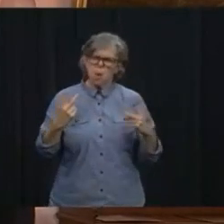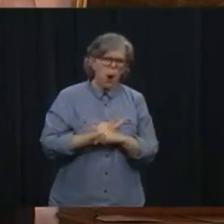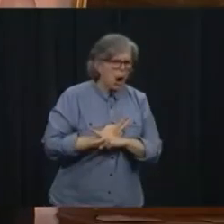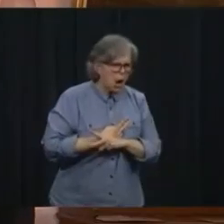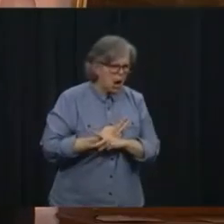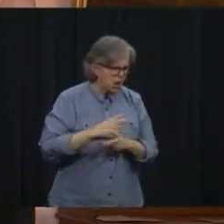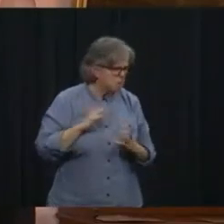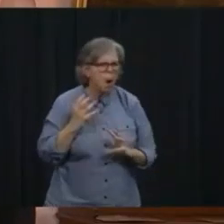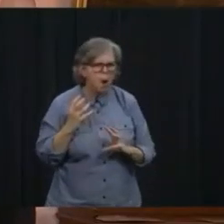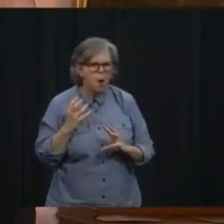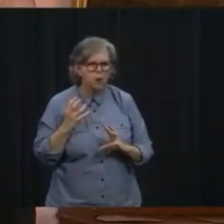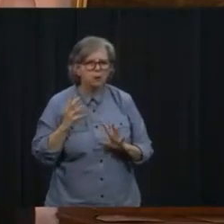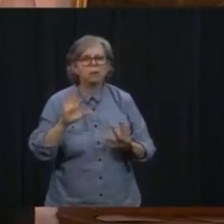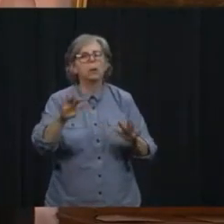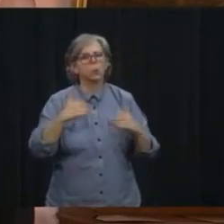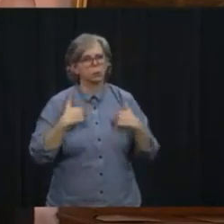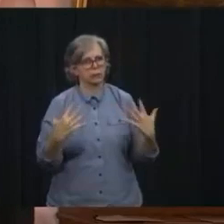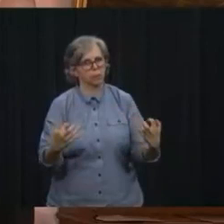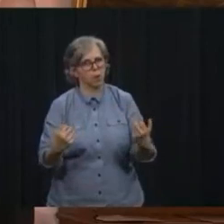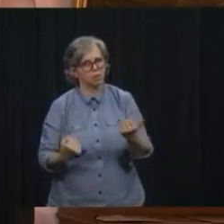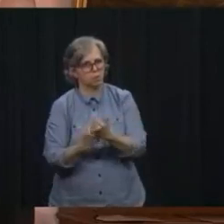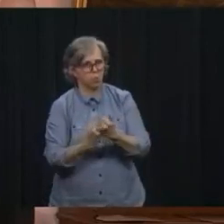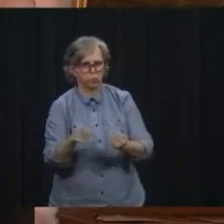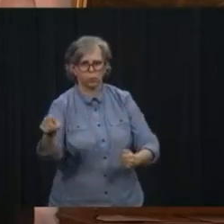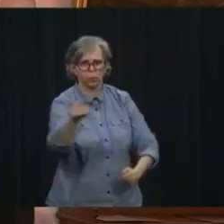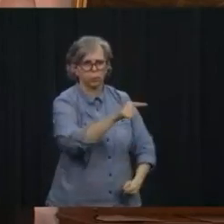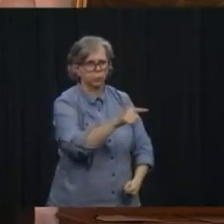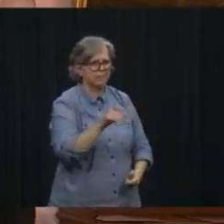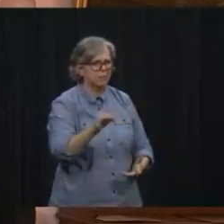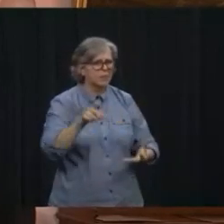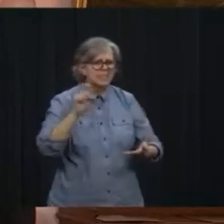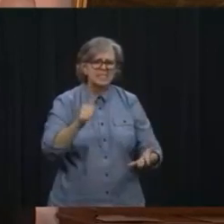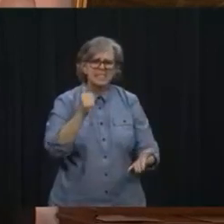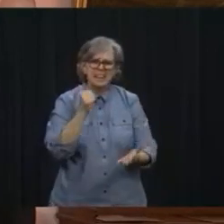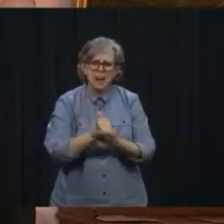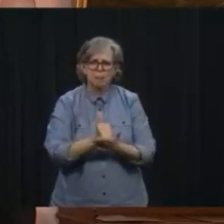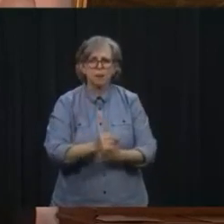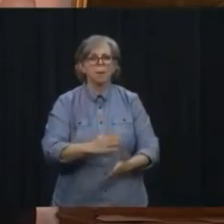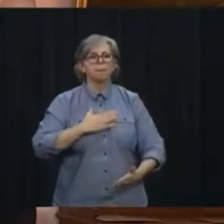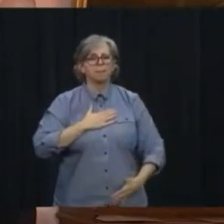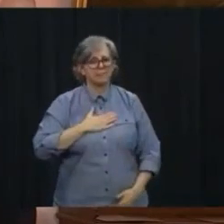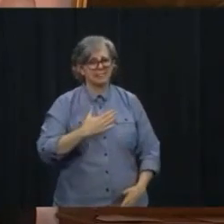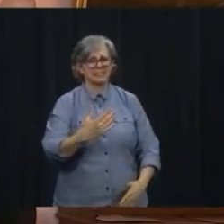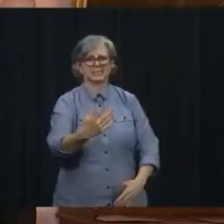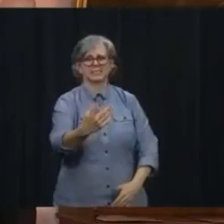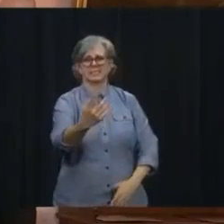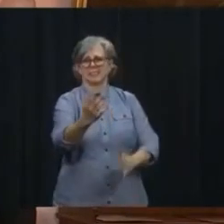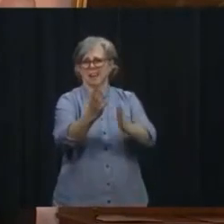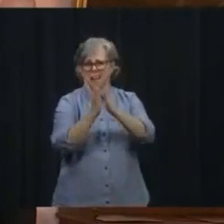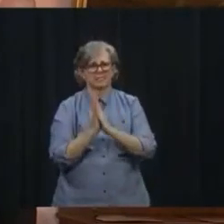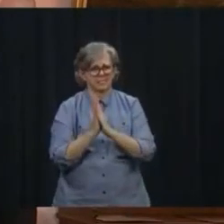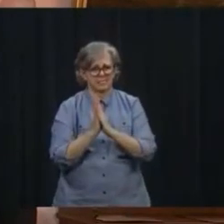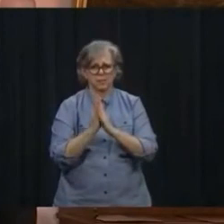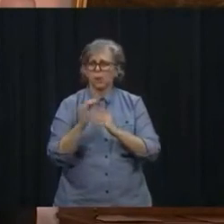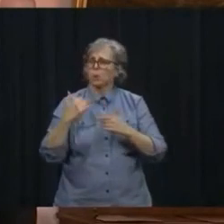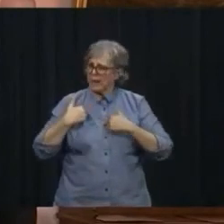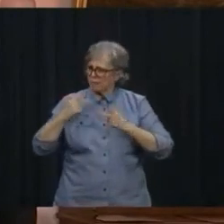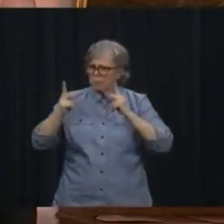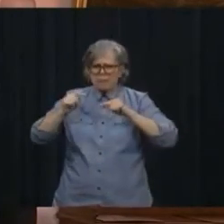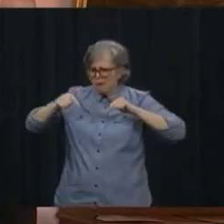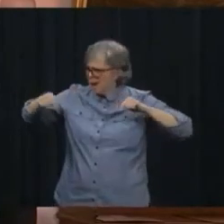we'll continue to update this page with videos and tip sheets and trainings and other resources over the next several